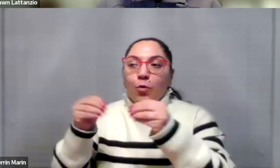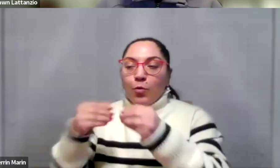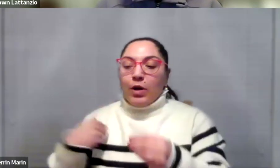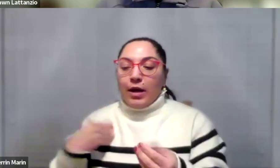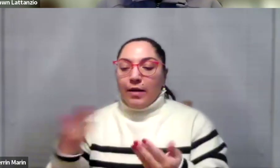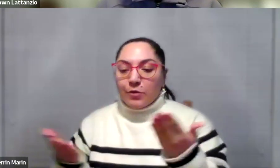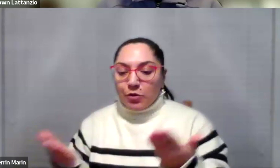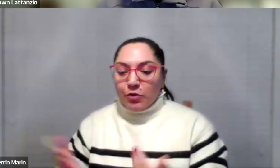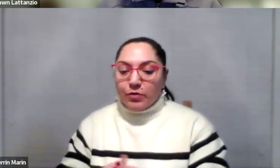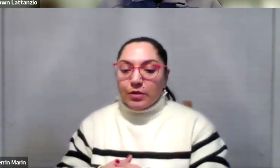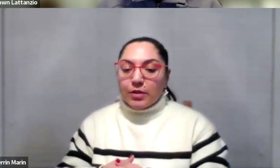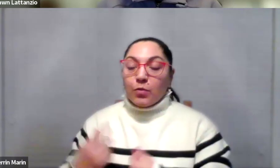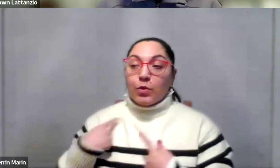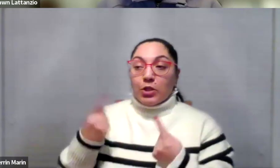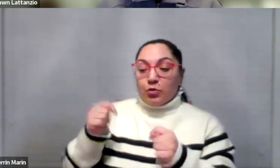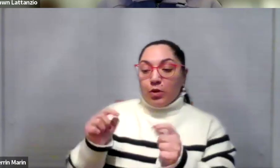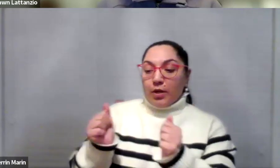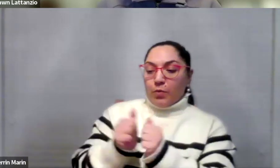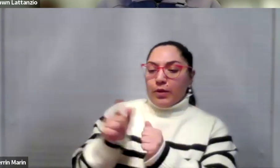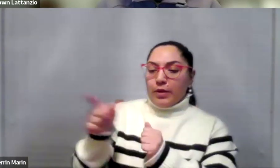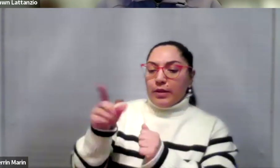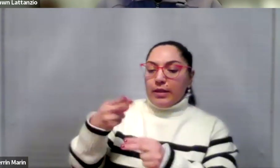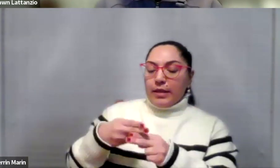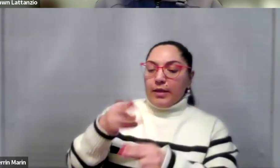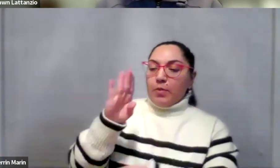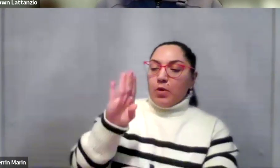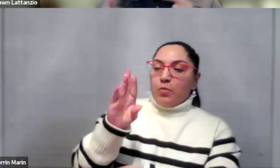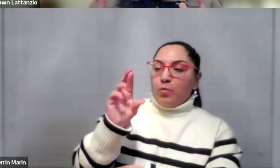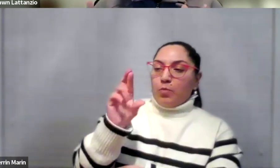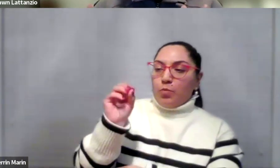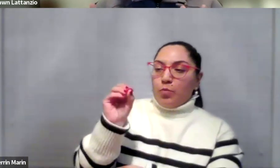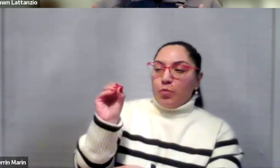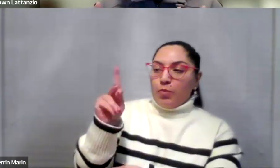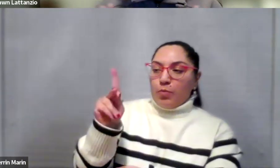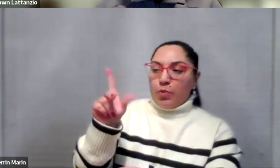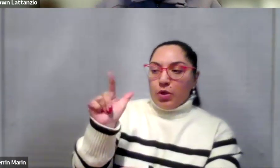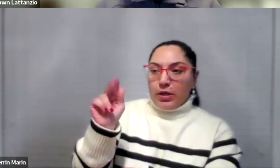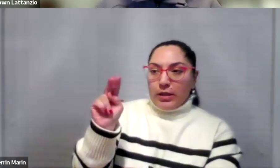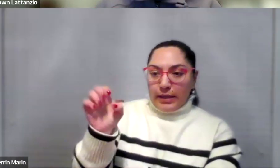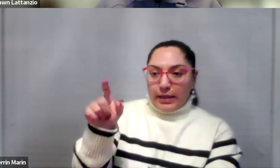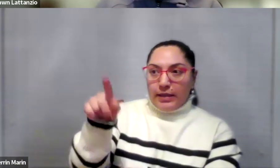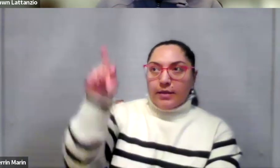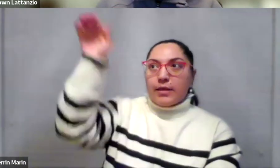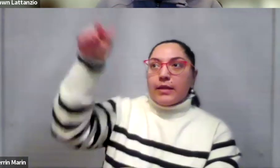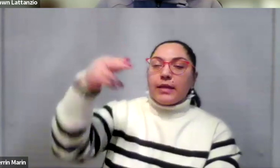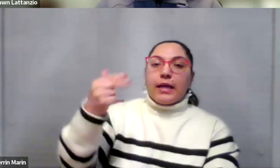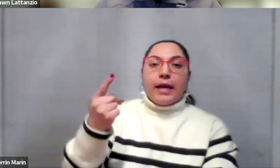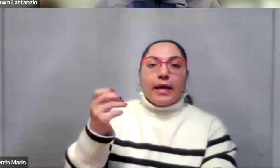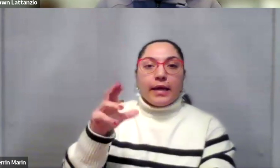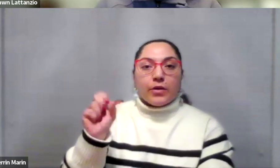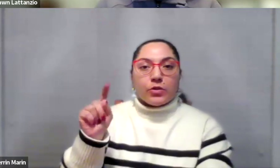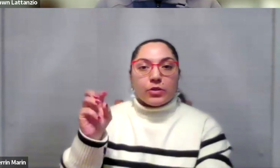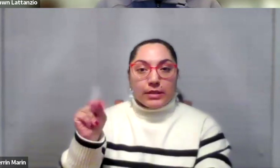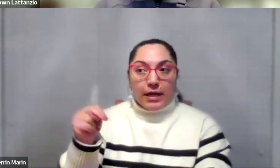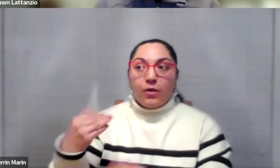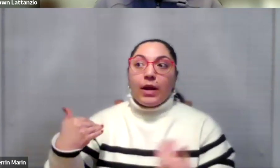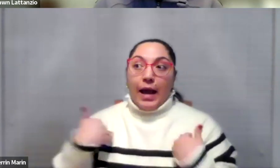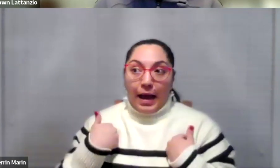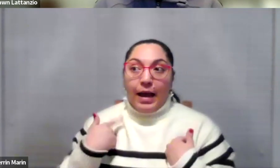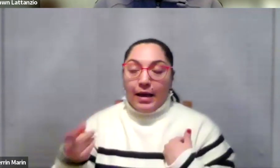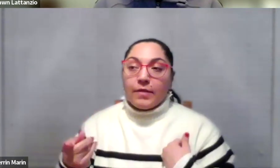some joint work with Brookline and which is actually a provider out of Hagerstown, does some work with DD